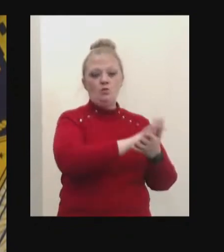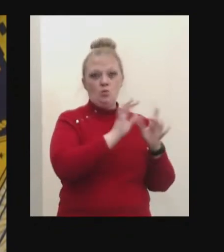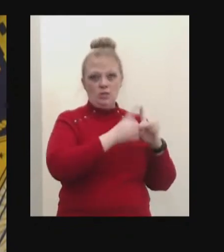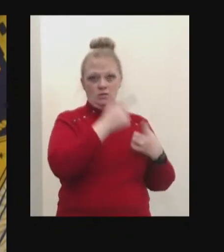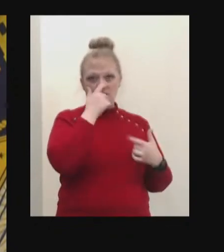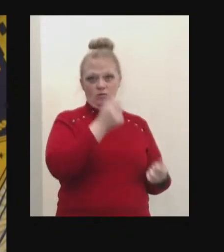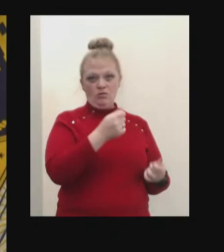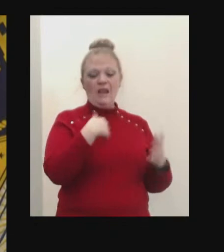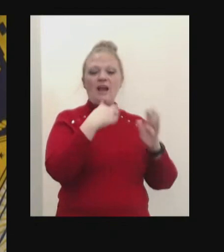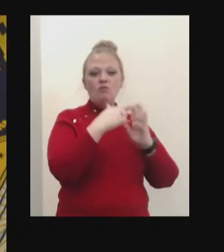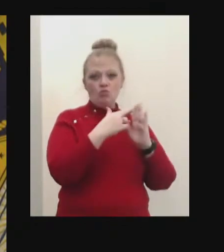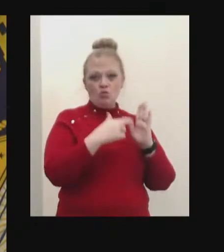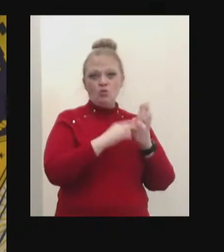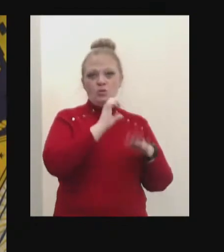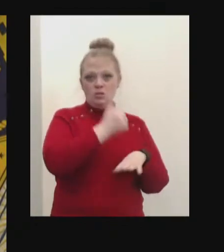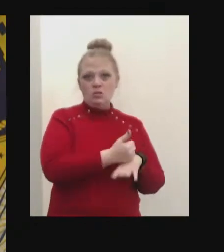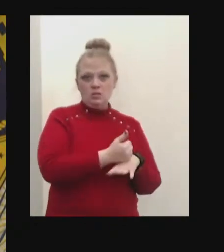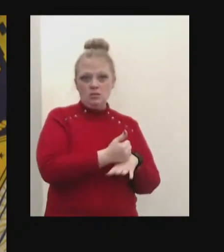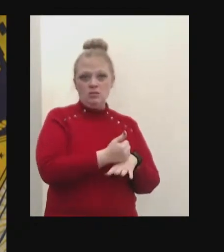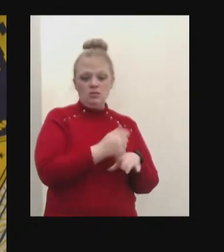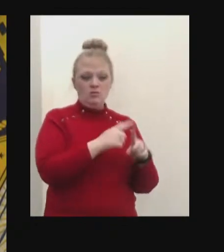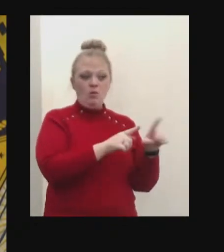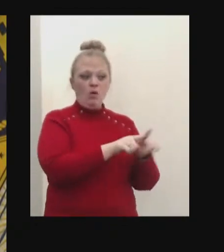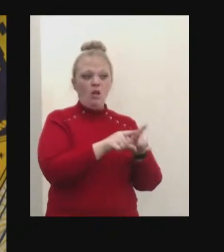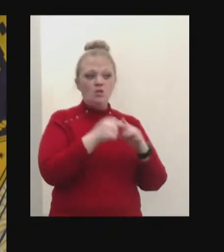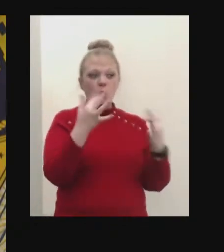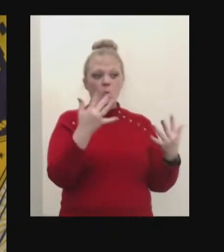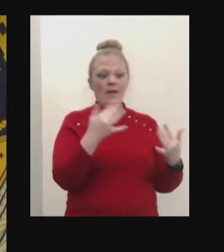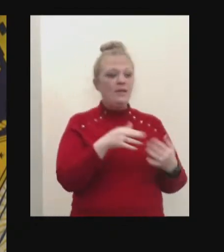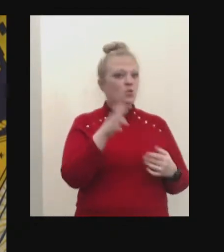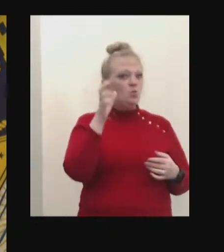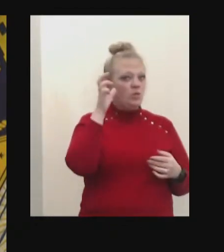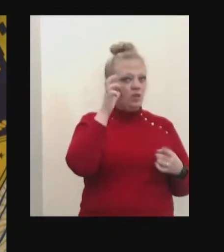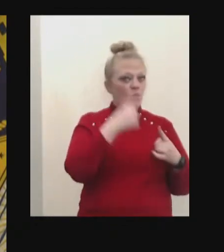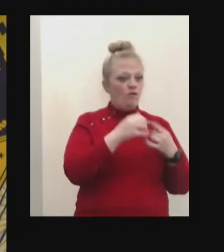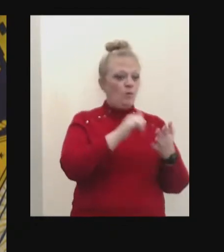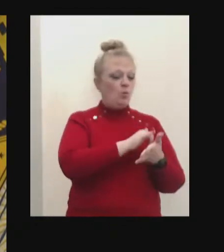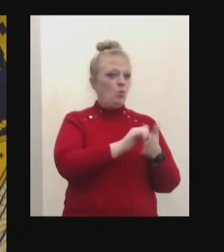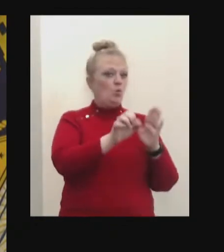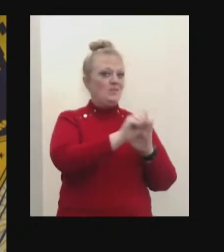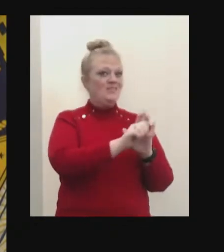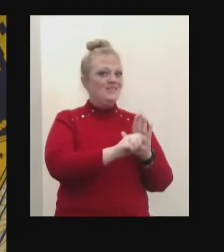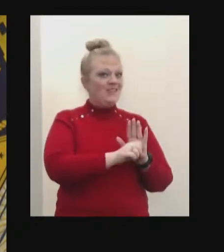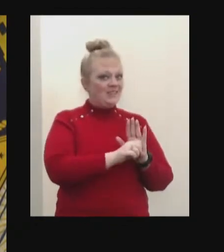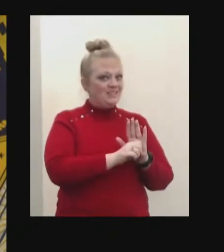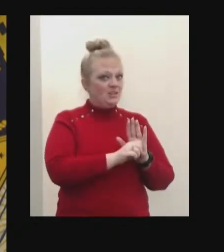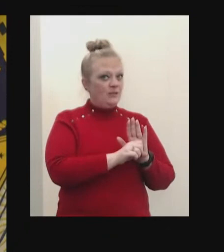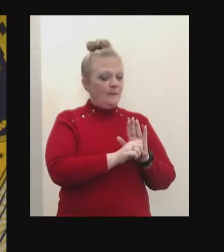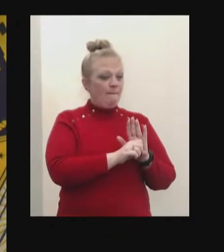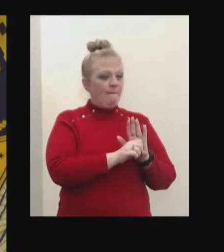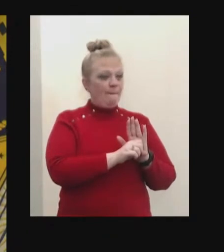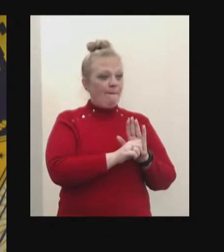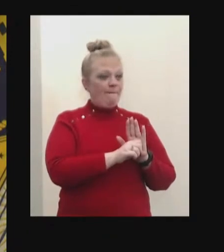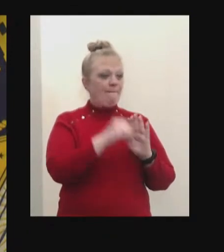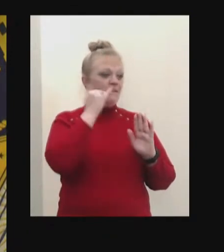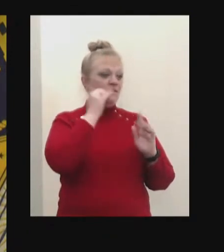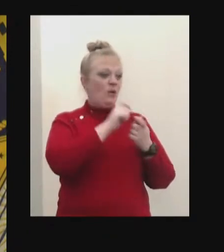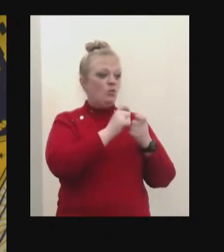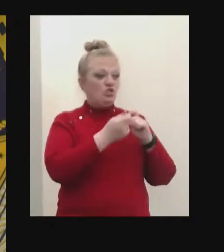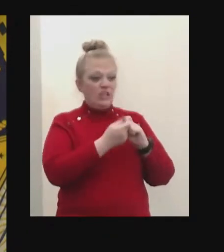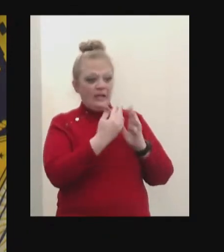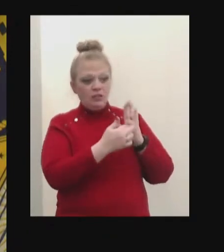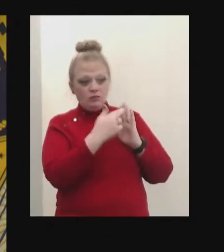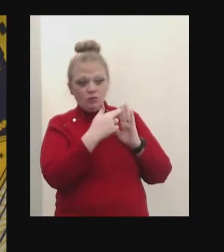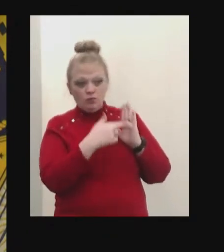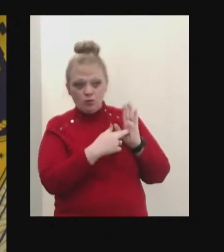that we have in place right now, but we are also waiting to hear from New York State as to whether they're going to be changing some of these rules, and that we'll